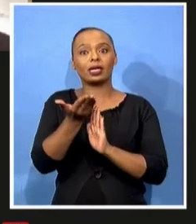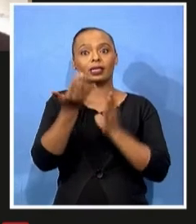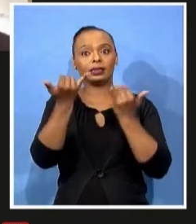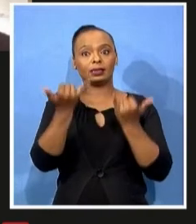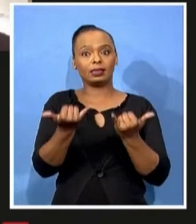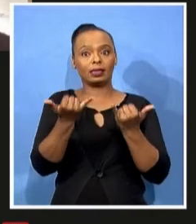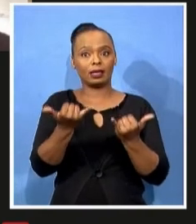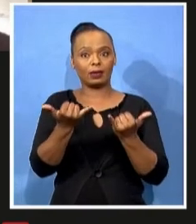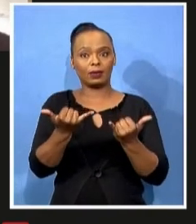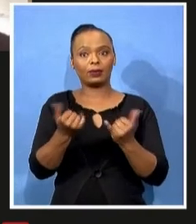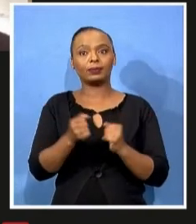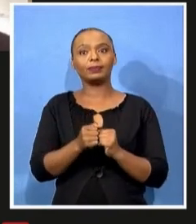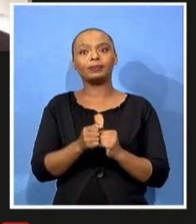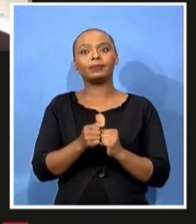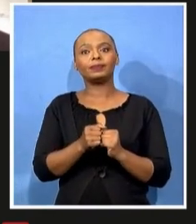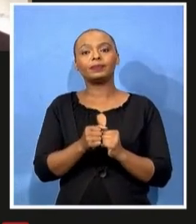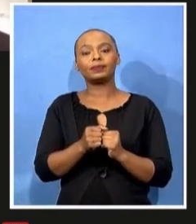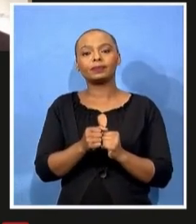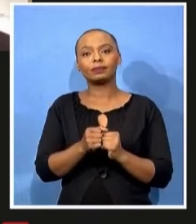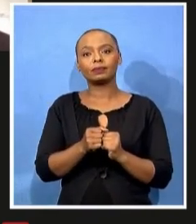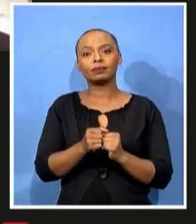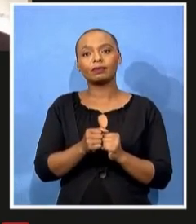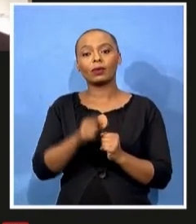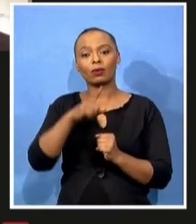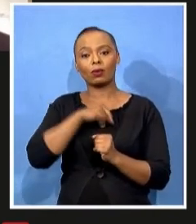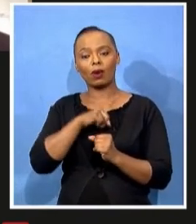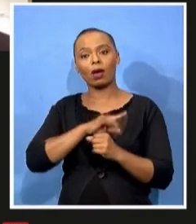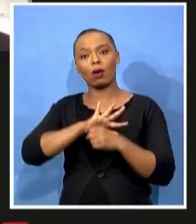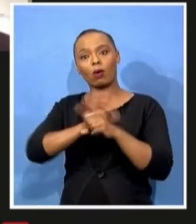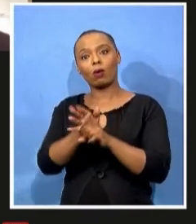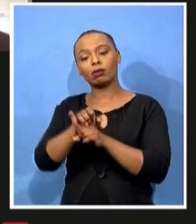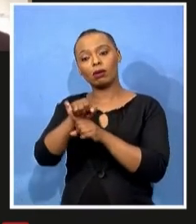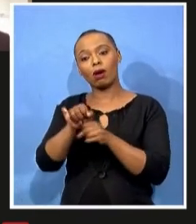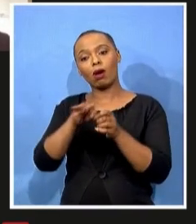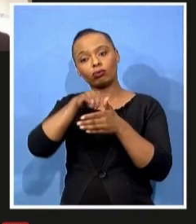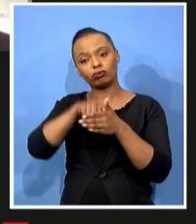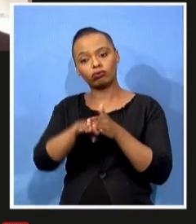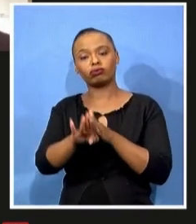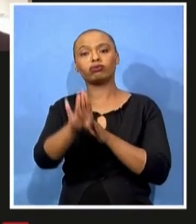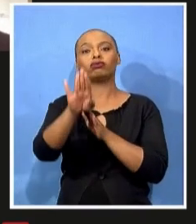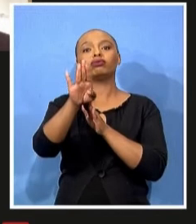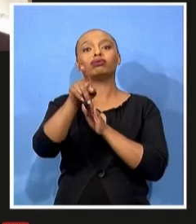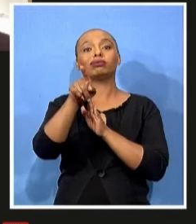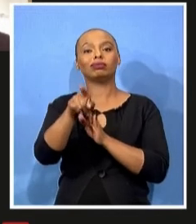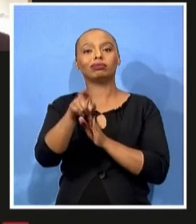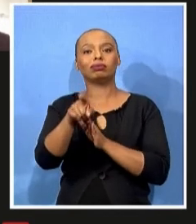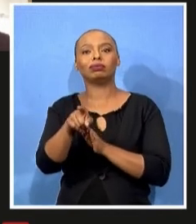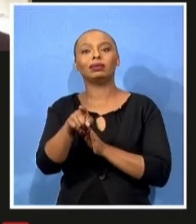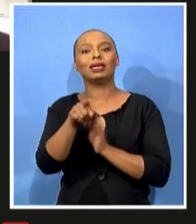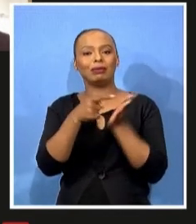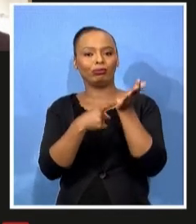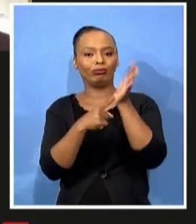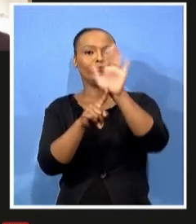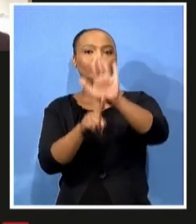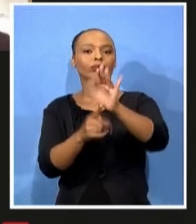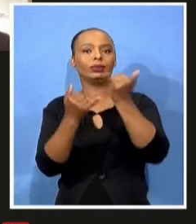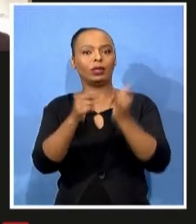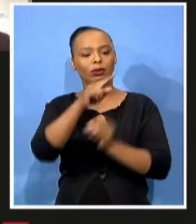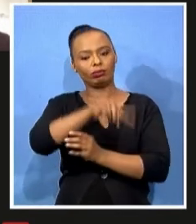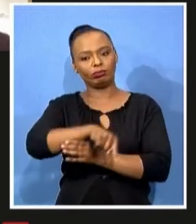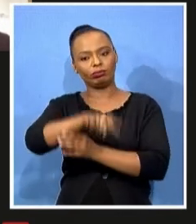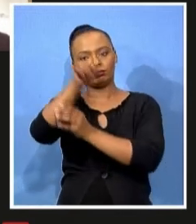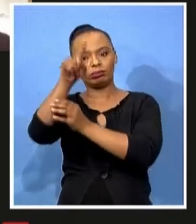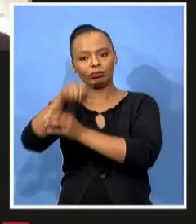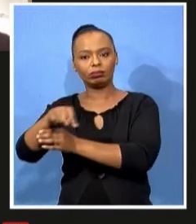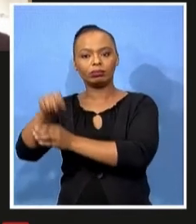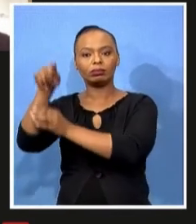second wave. The point which I think is important to watch here is that the first graph is showing on the left